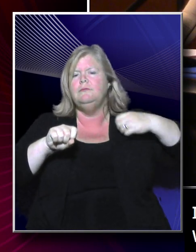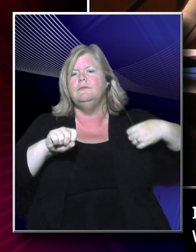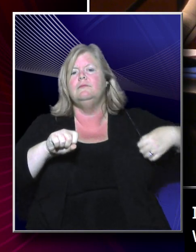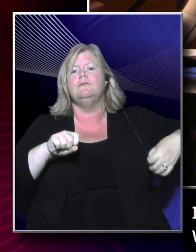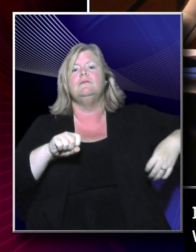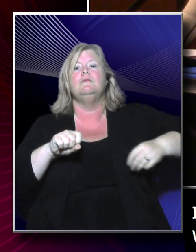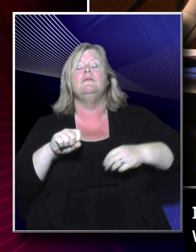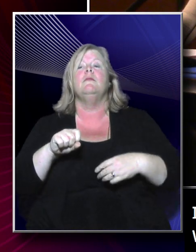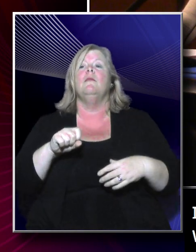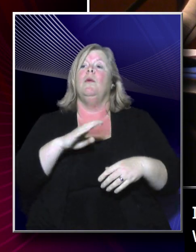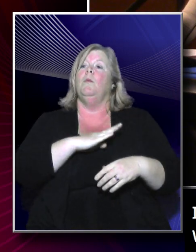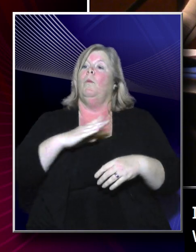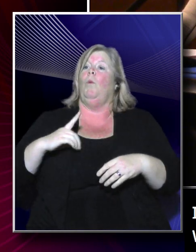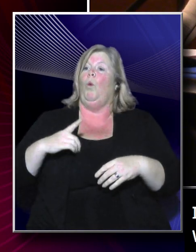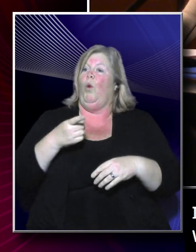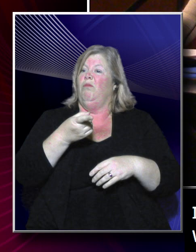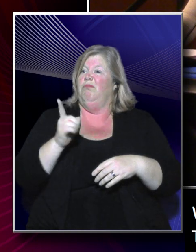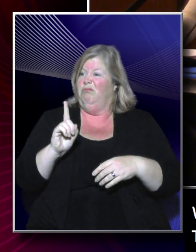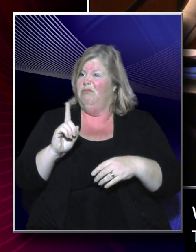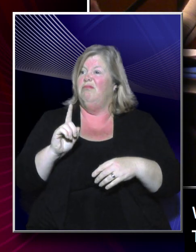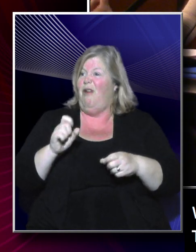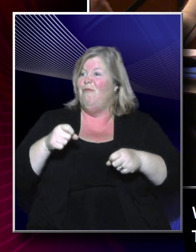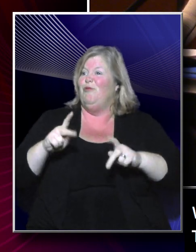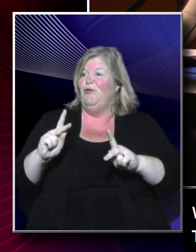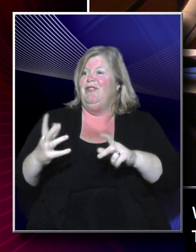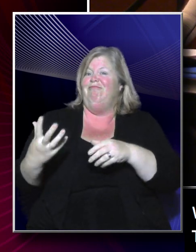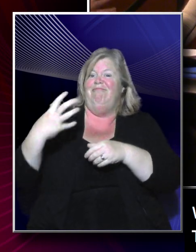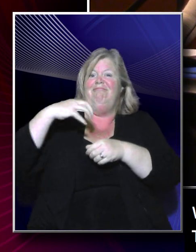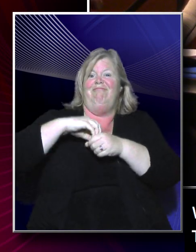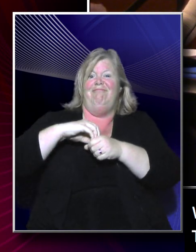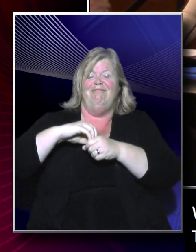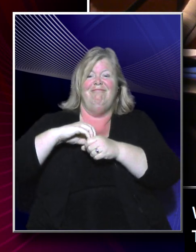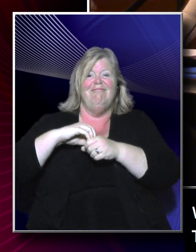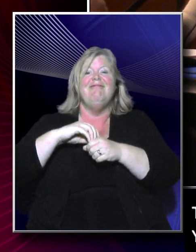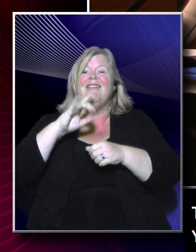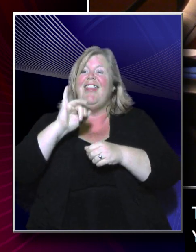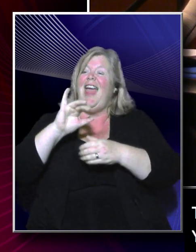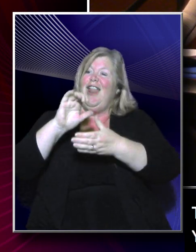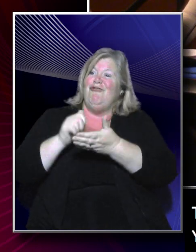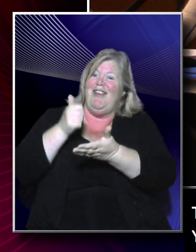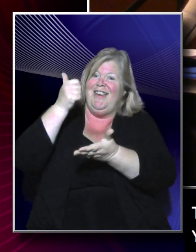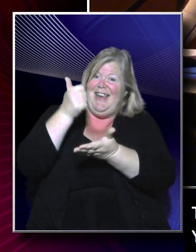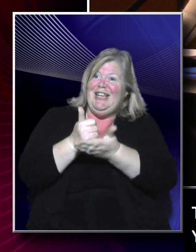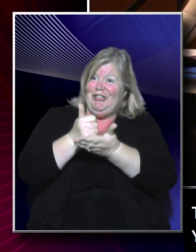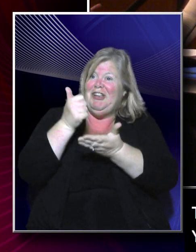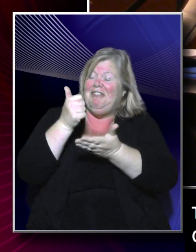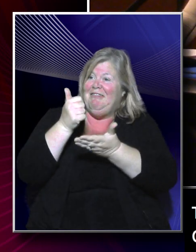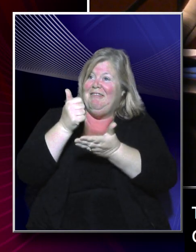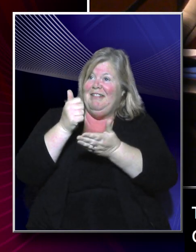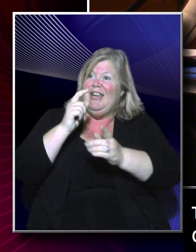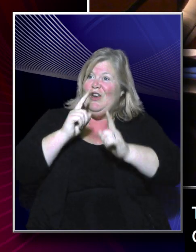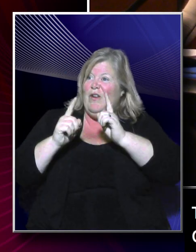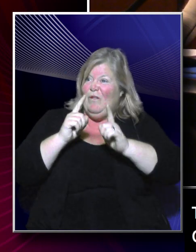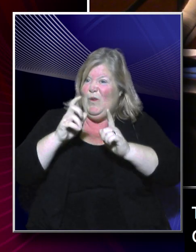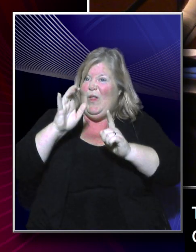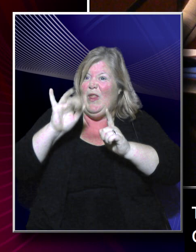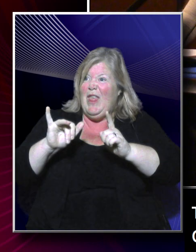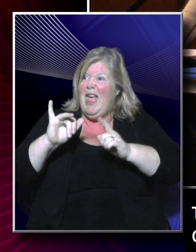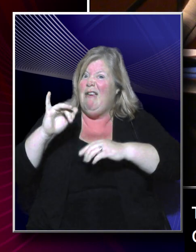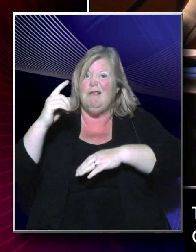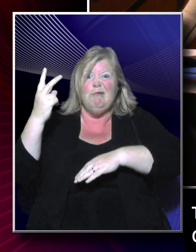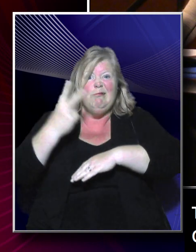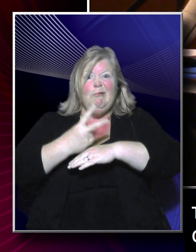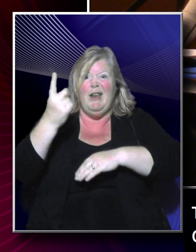had the opportunity to come and participate in our Advanced Ed accreditation, which was 2.5 pretty grueling